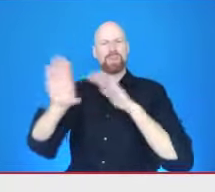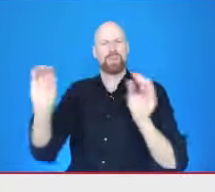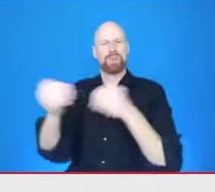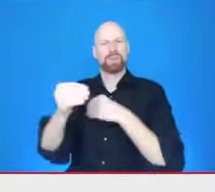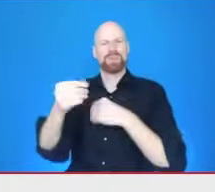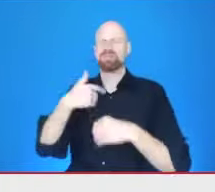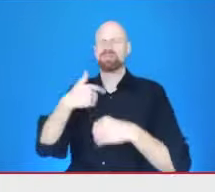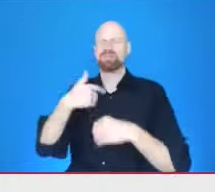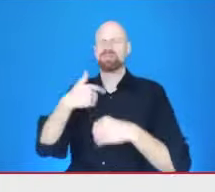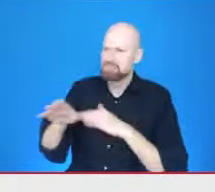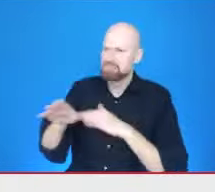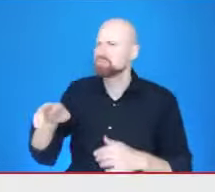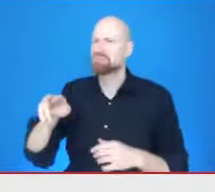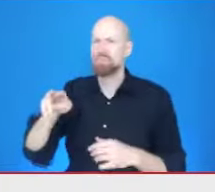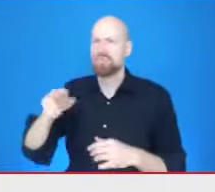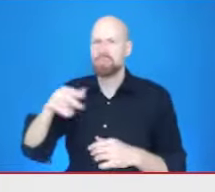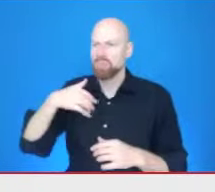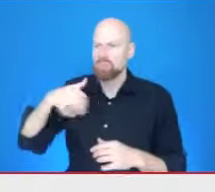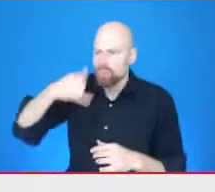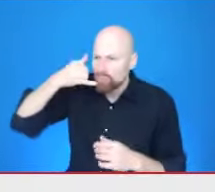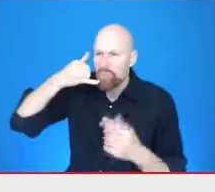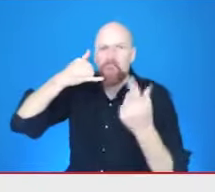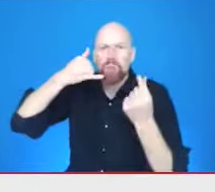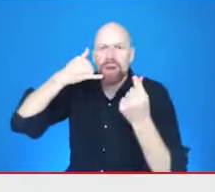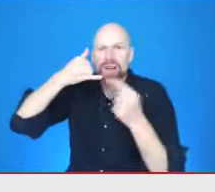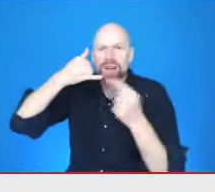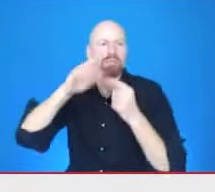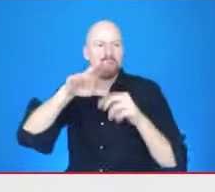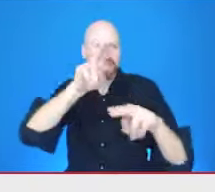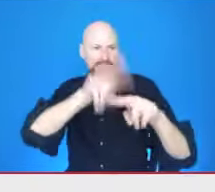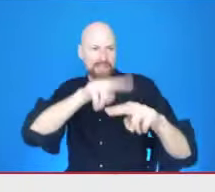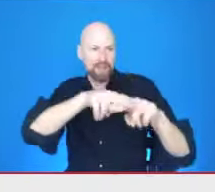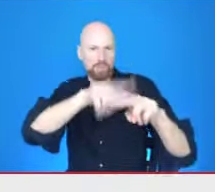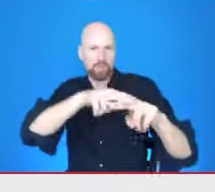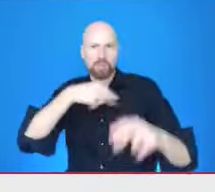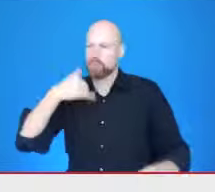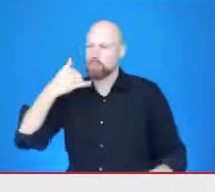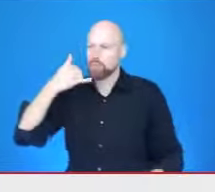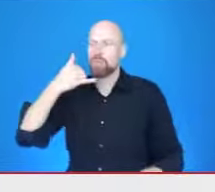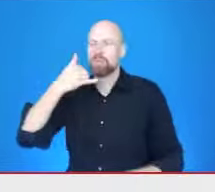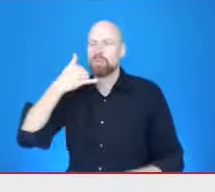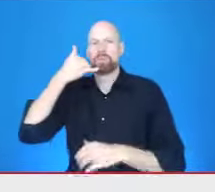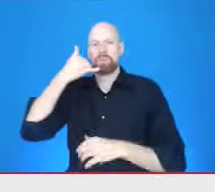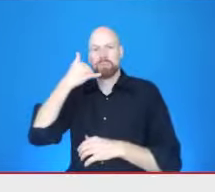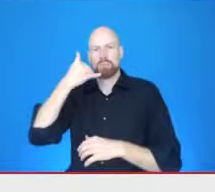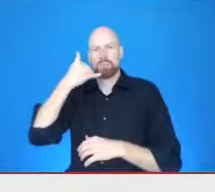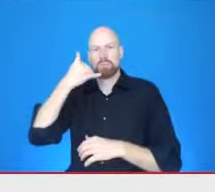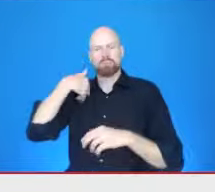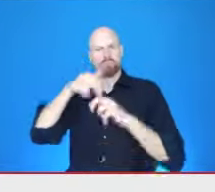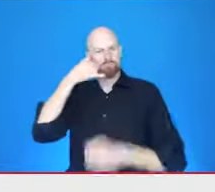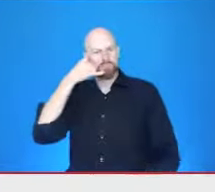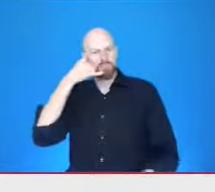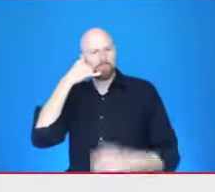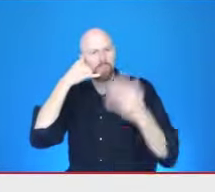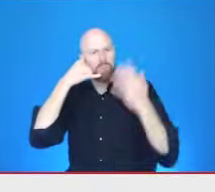hair. Something we do when someone close to you dies. The closer they were, the more you cut.